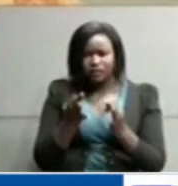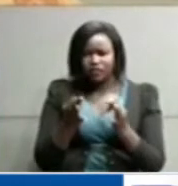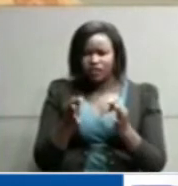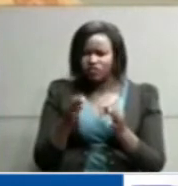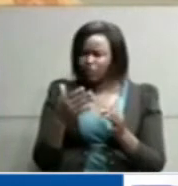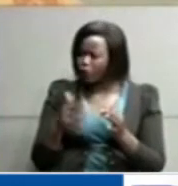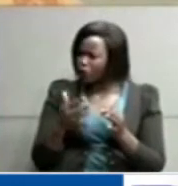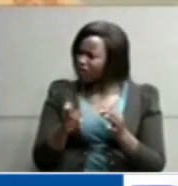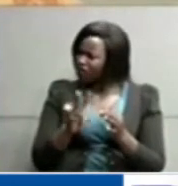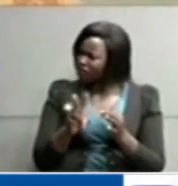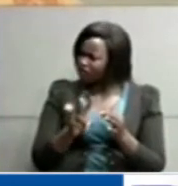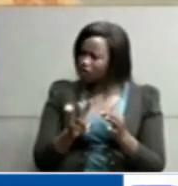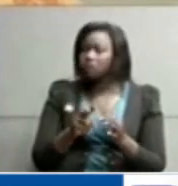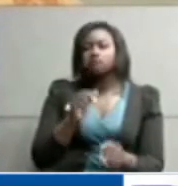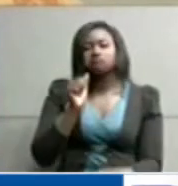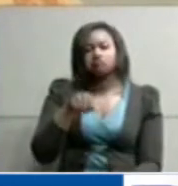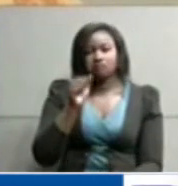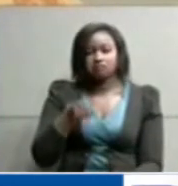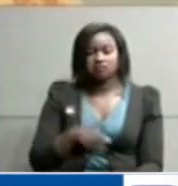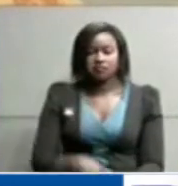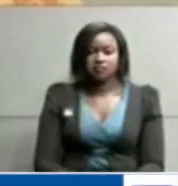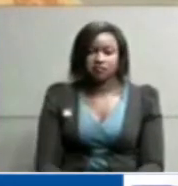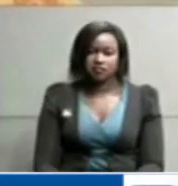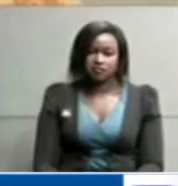liquid-like. Exactly.